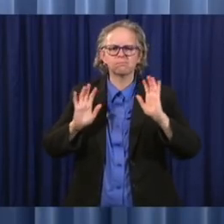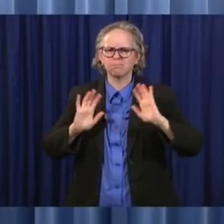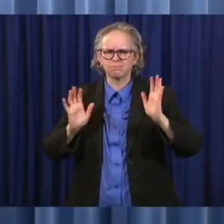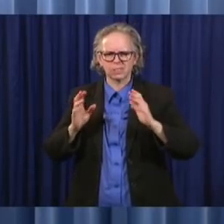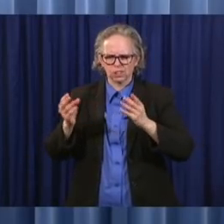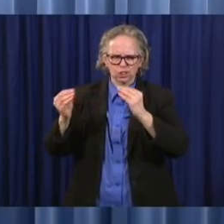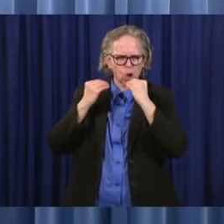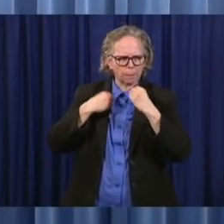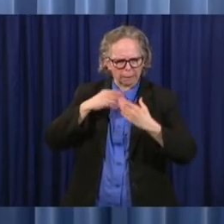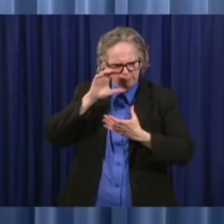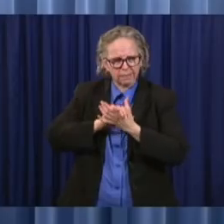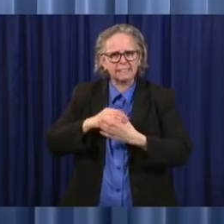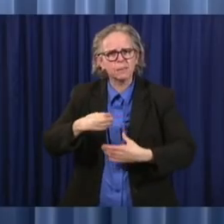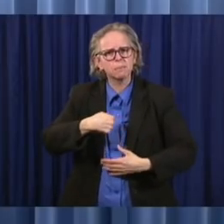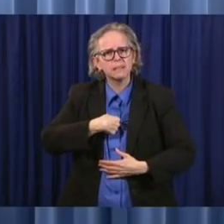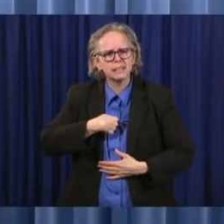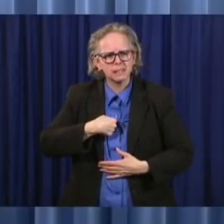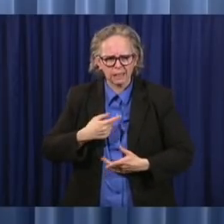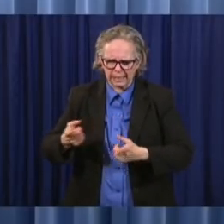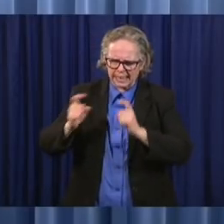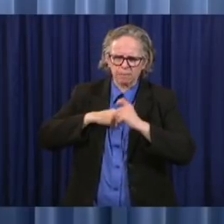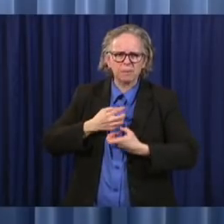confidence to pursue my dreams.